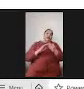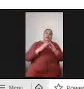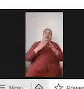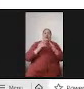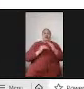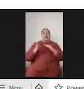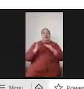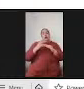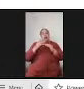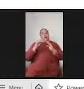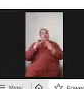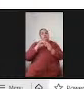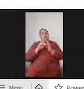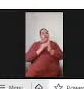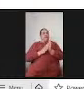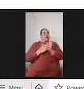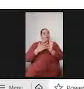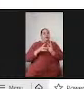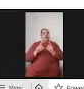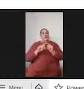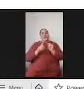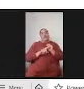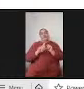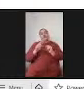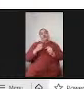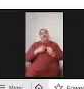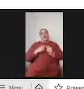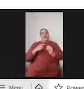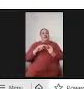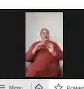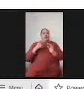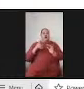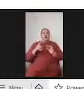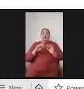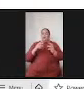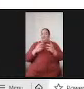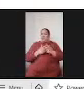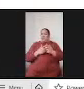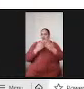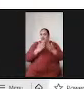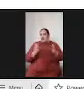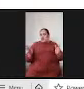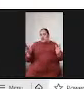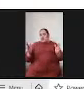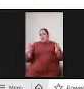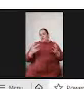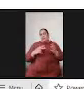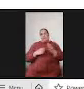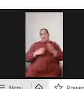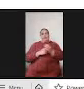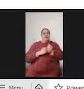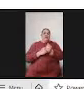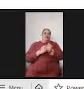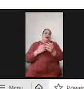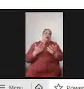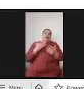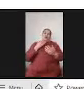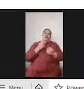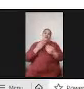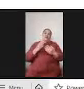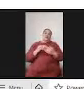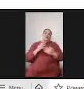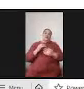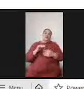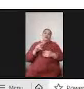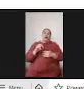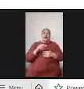already? And then the last question is around, how does it fit into the broader strategy? Thank you, Member Bosman. Ms.